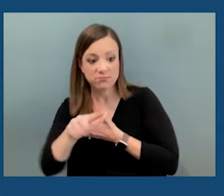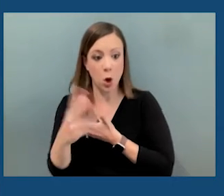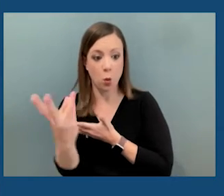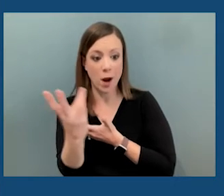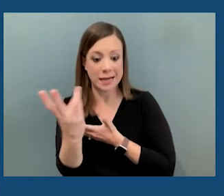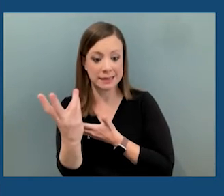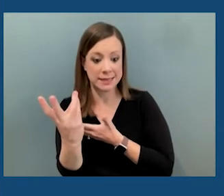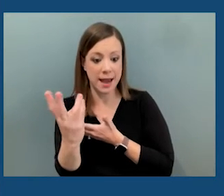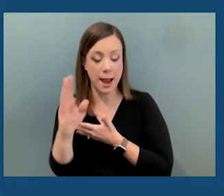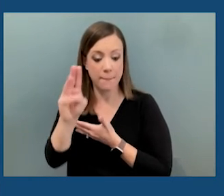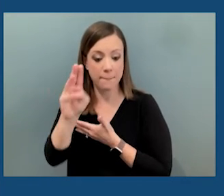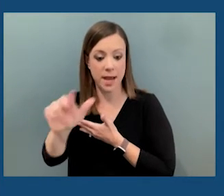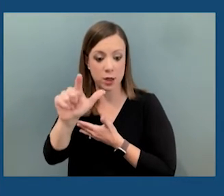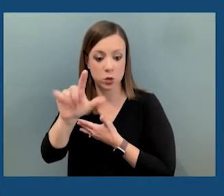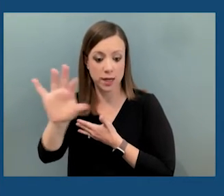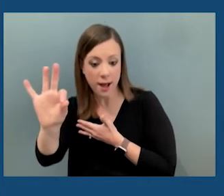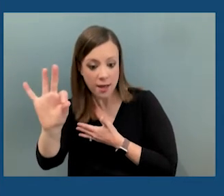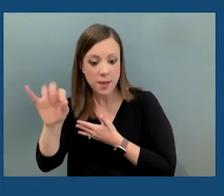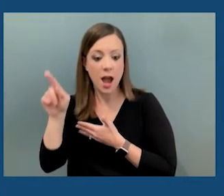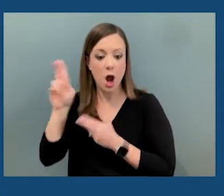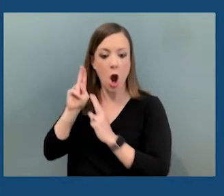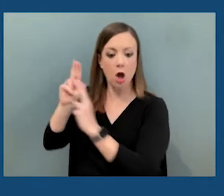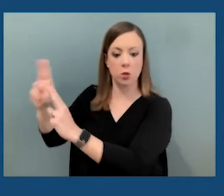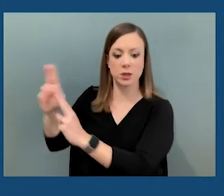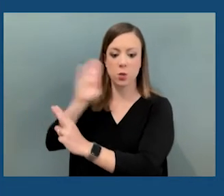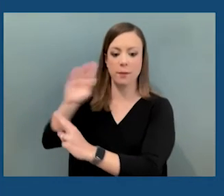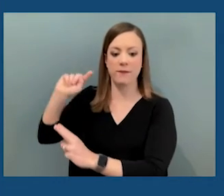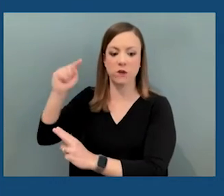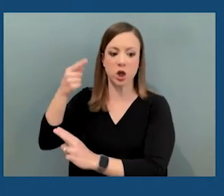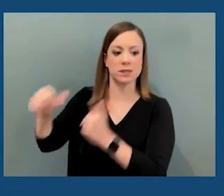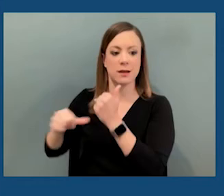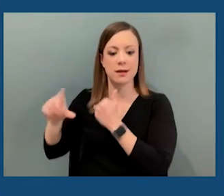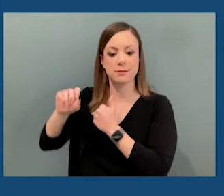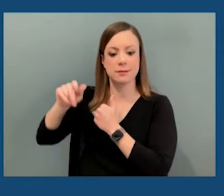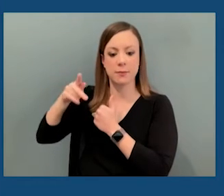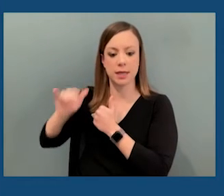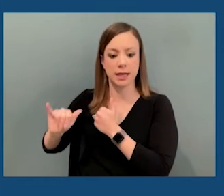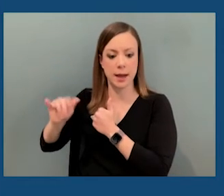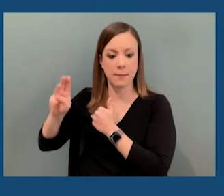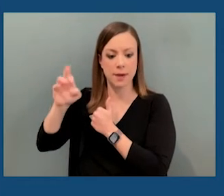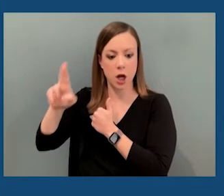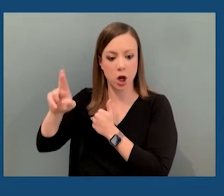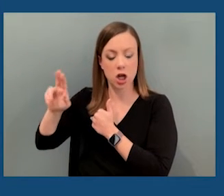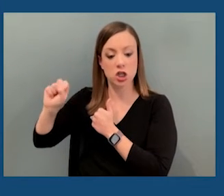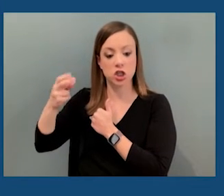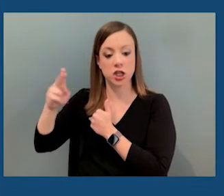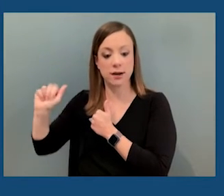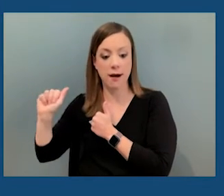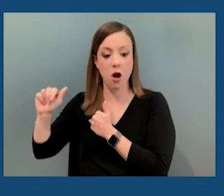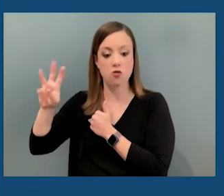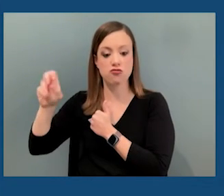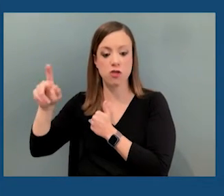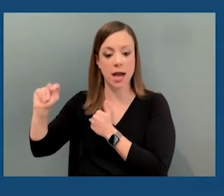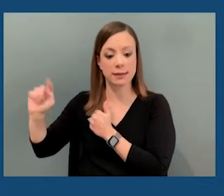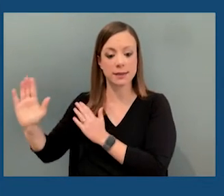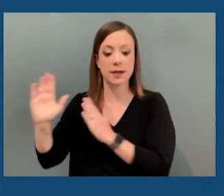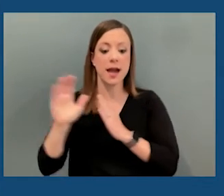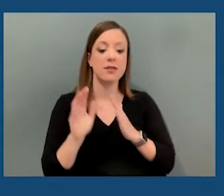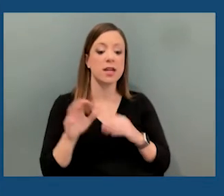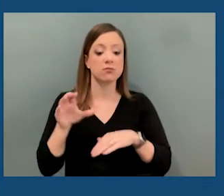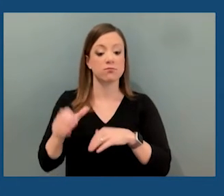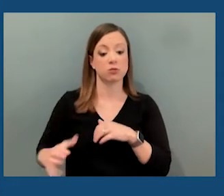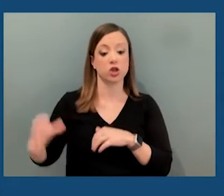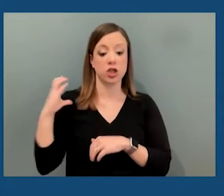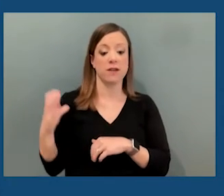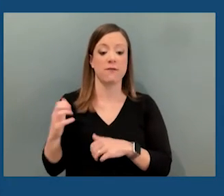First Deputy Mayor Sheena Wright, Chief Advisor Ingrid Lewis-Martin, and Chief of Staff Camille Joseph Varlick, as well as Steve and Darryl